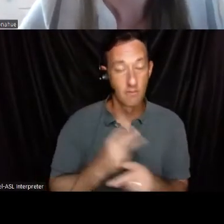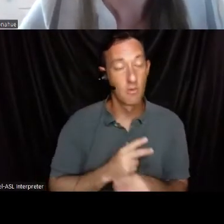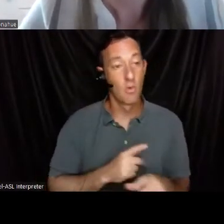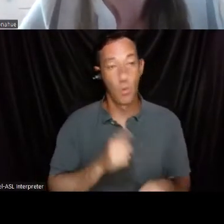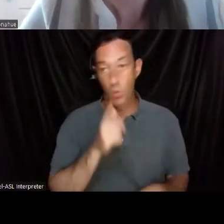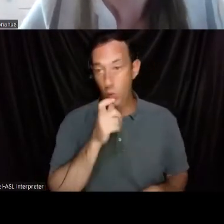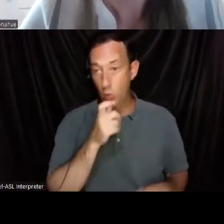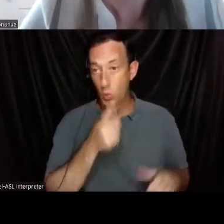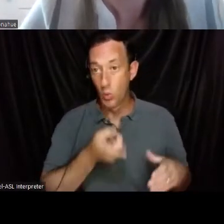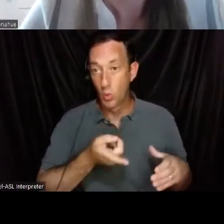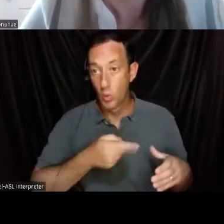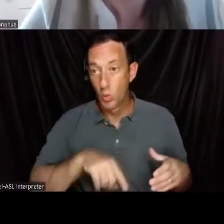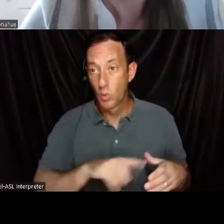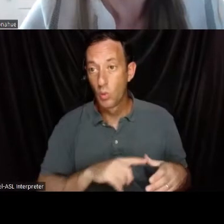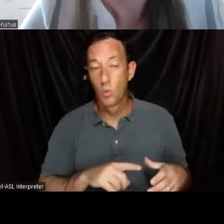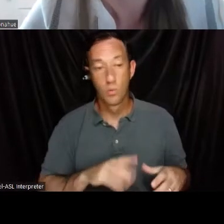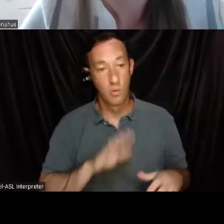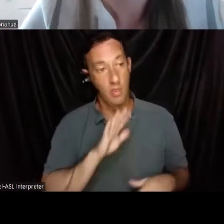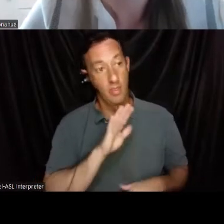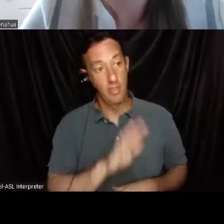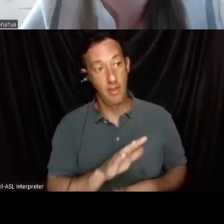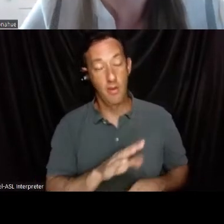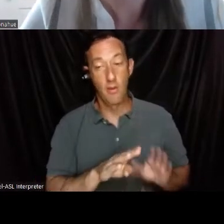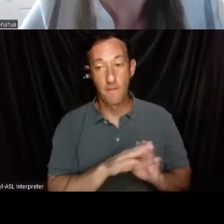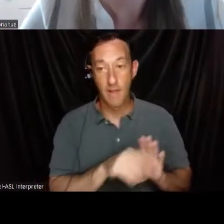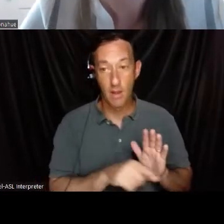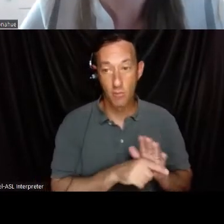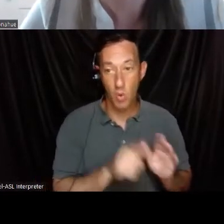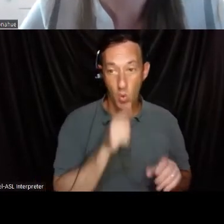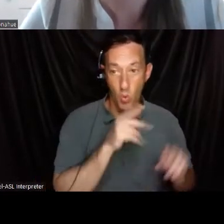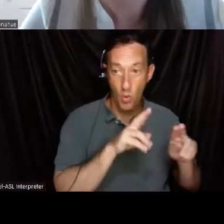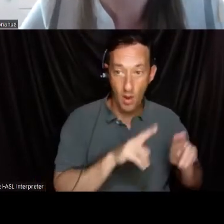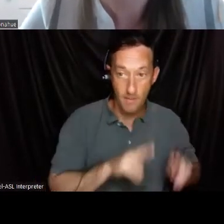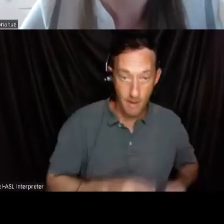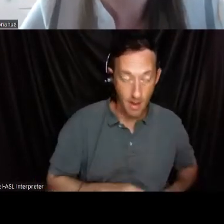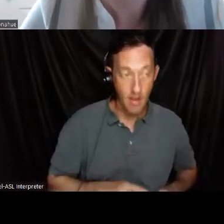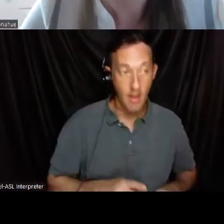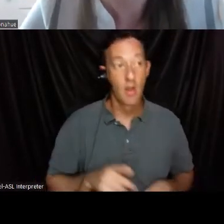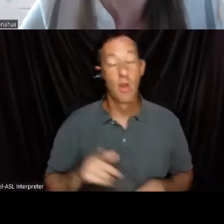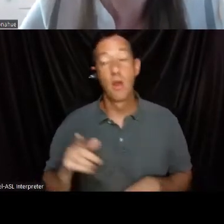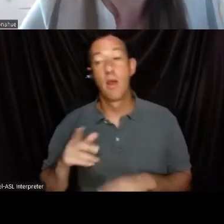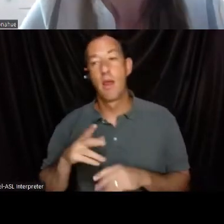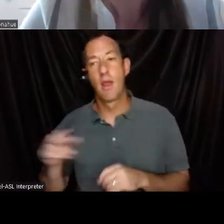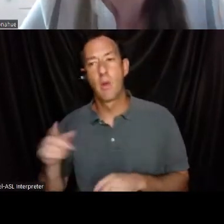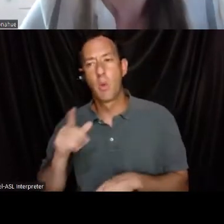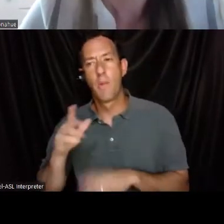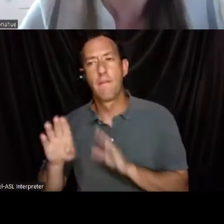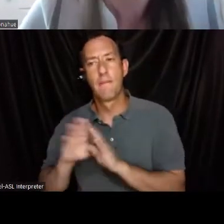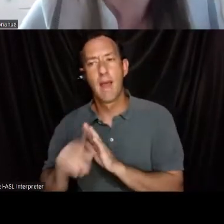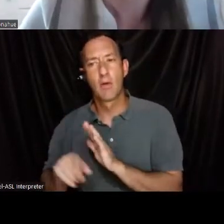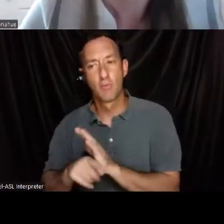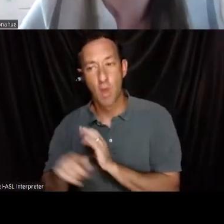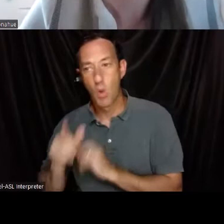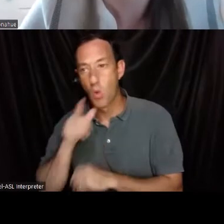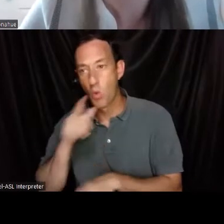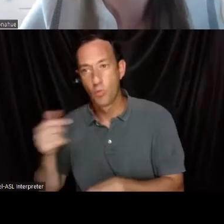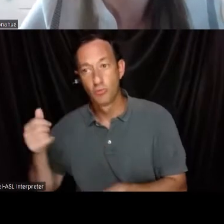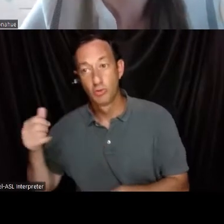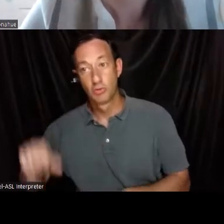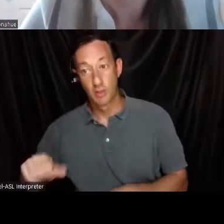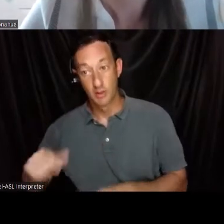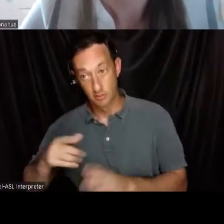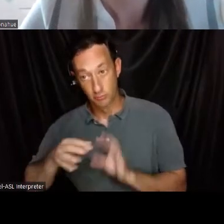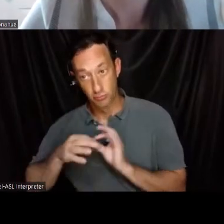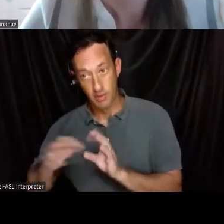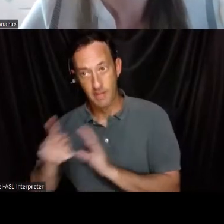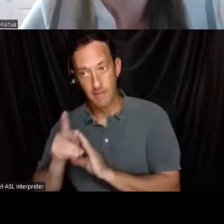demographics of the people who are applying and the demographics of the people who are rejected because of a policy, that's great, and that's